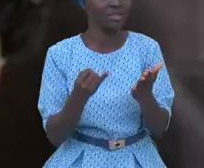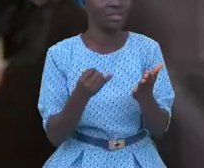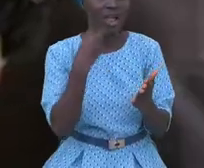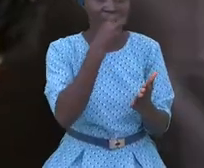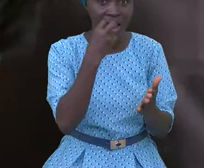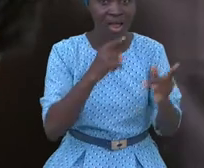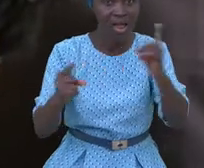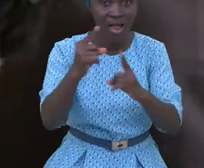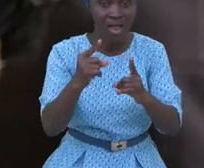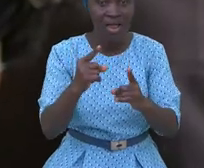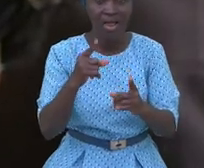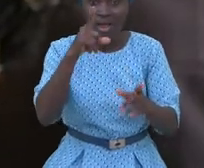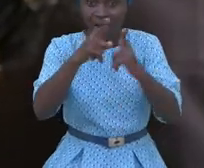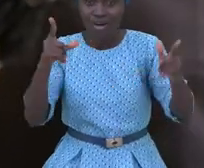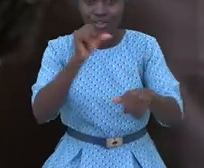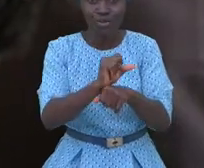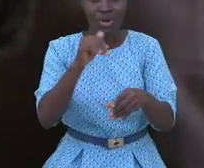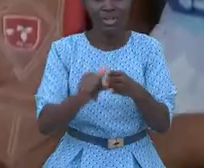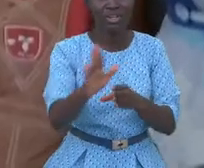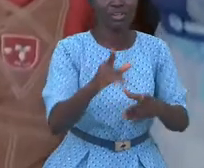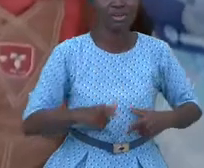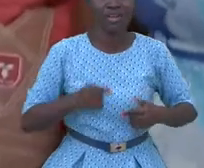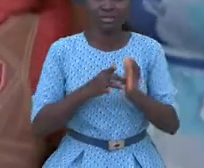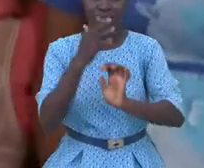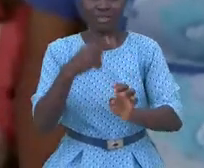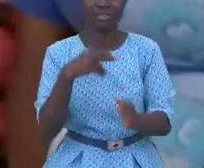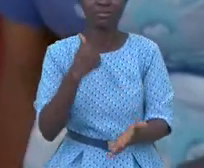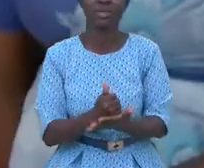Exploits in your life in Jesus' name.